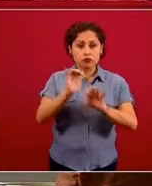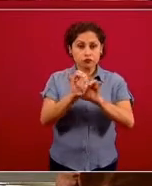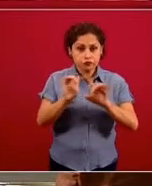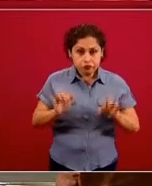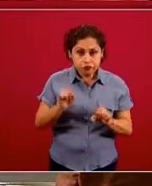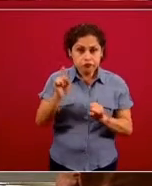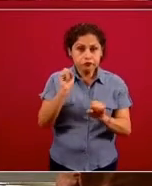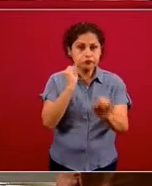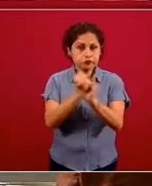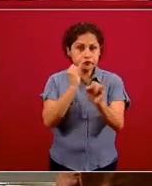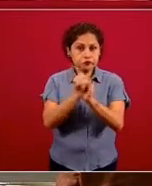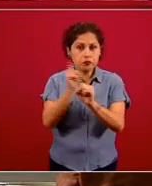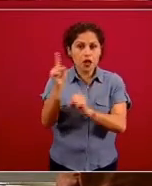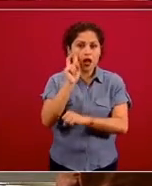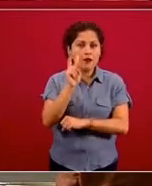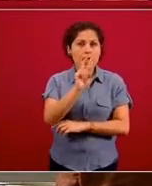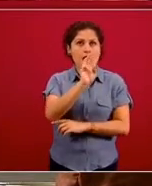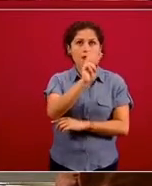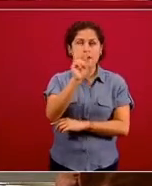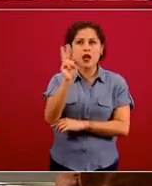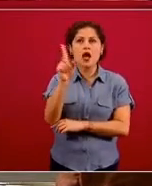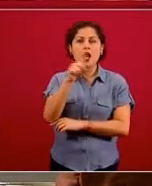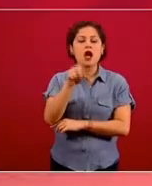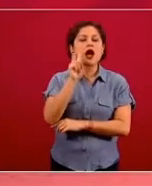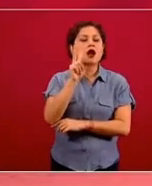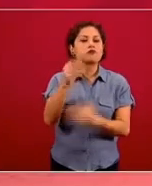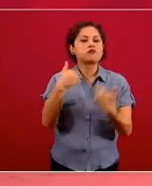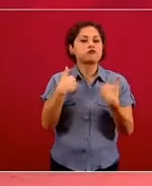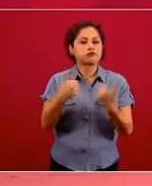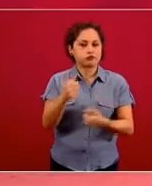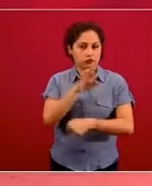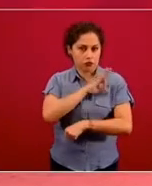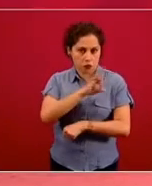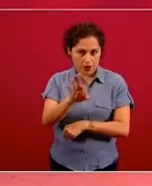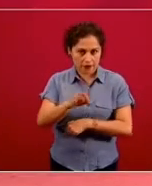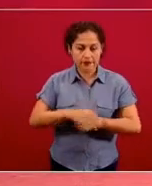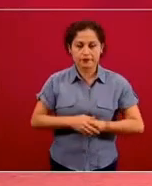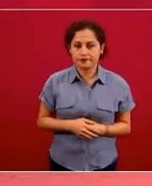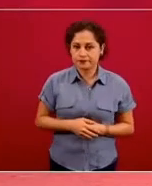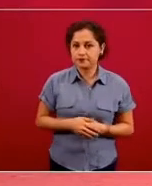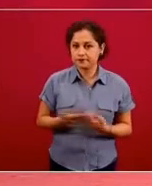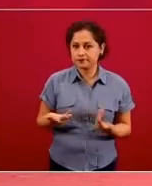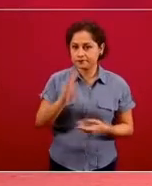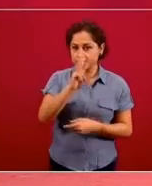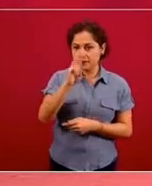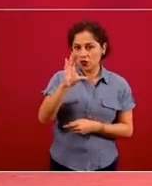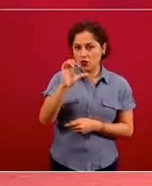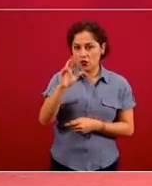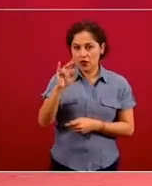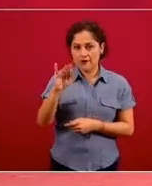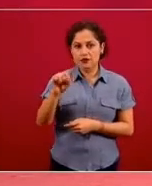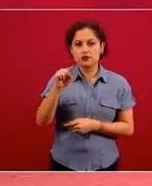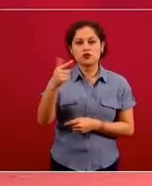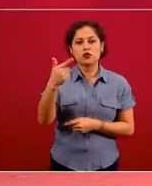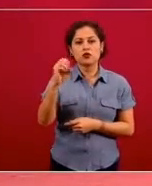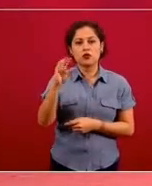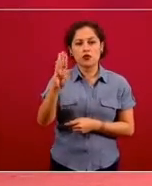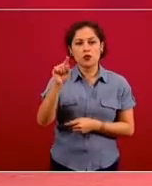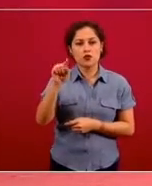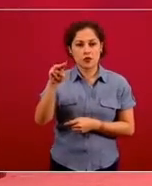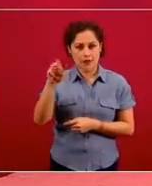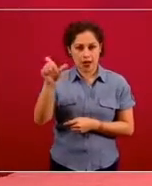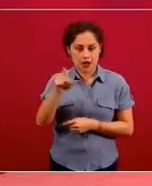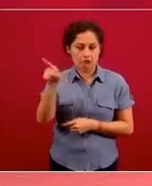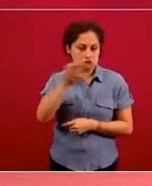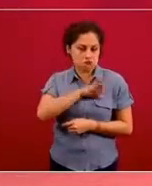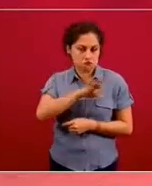there. For people who only use computer with an internet connection, then they can do